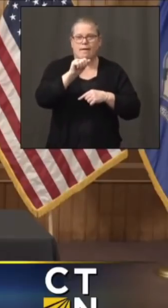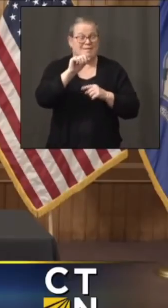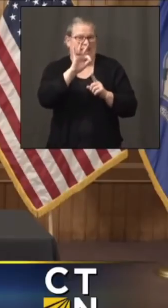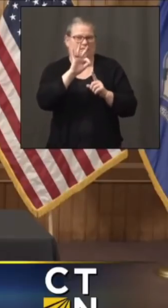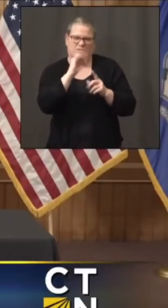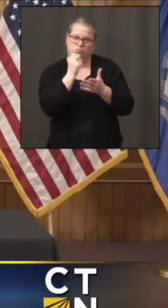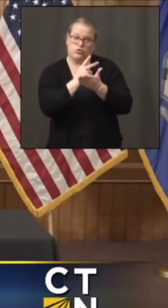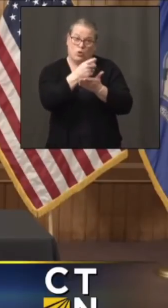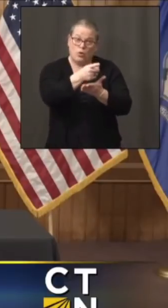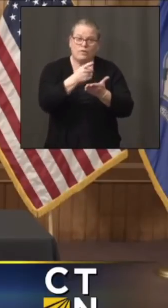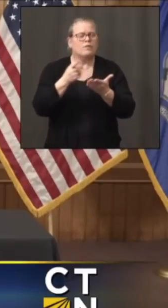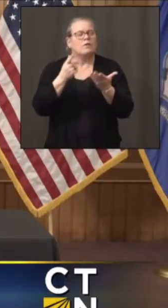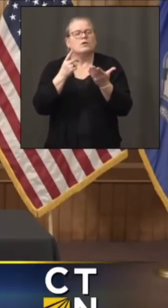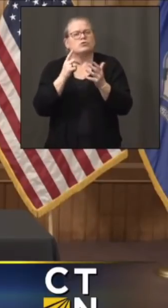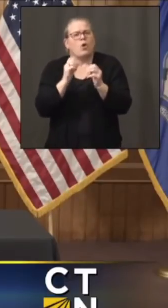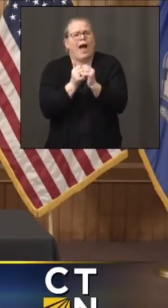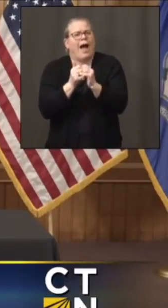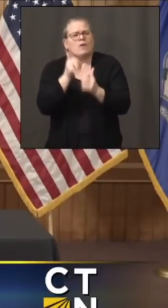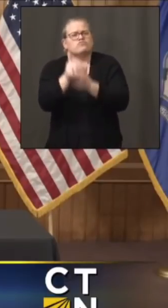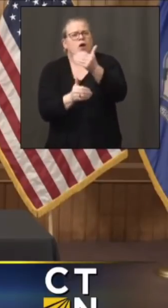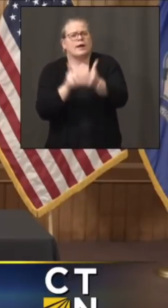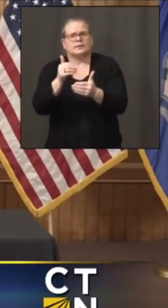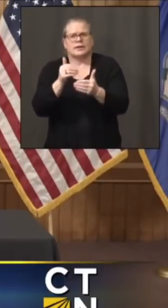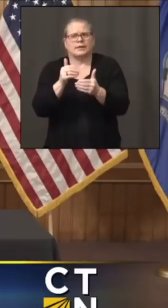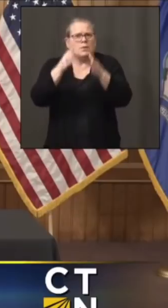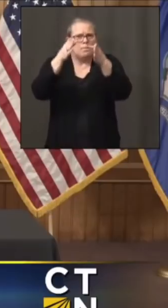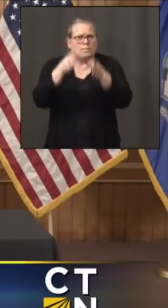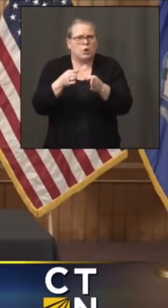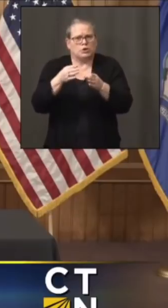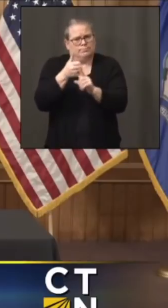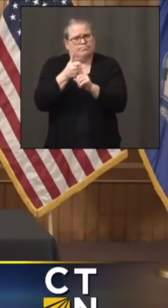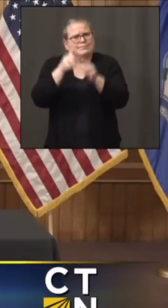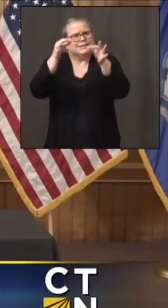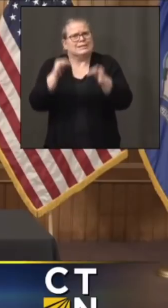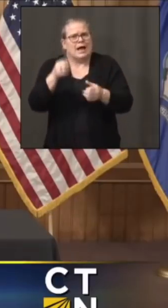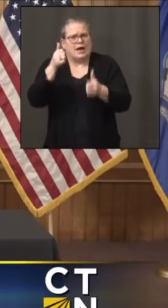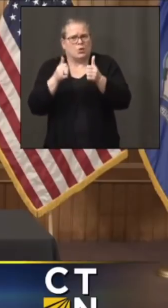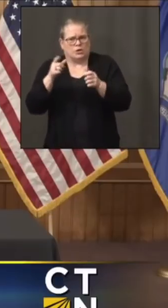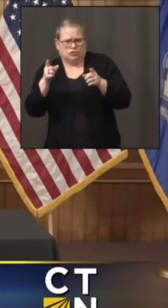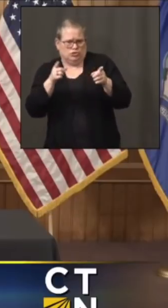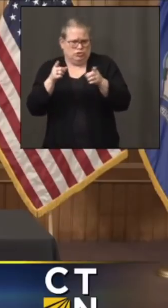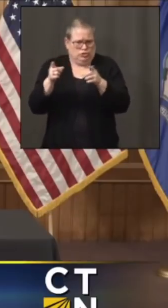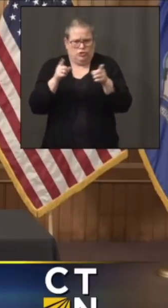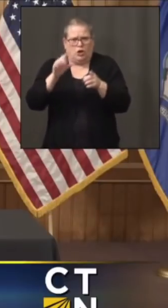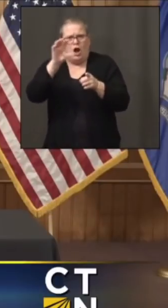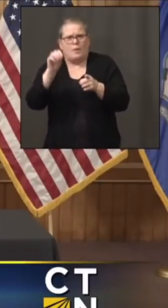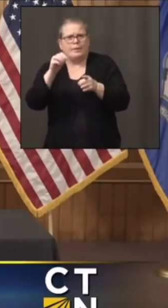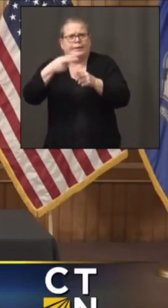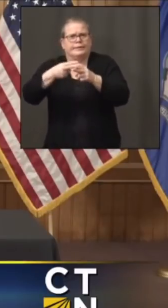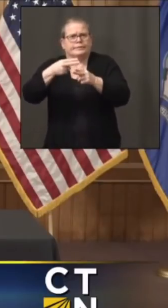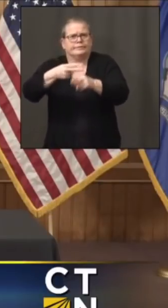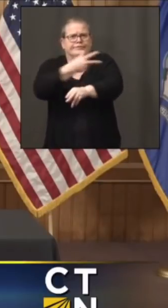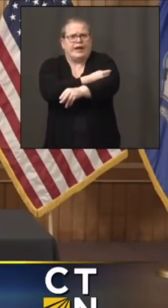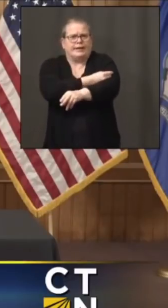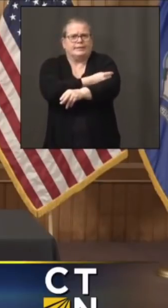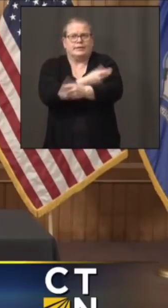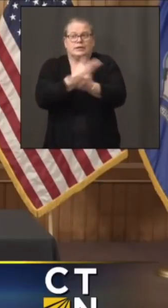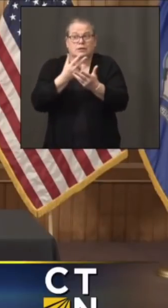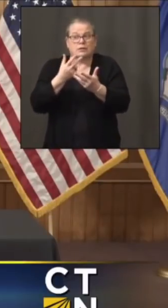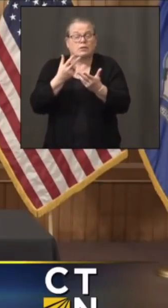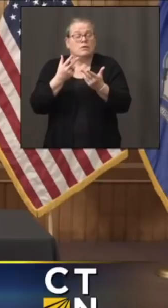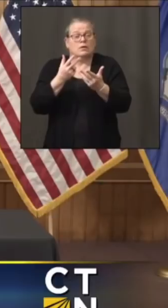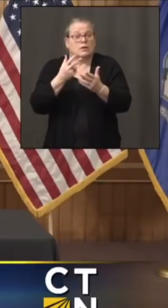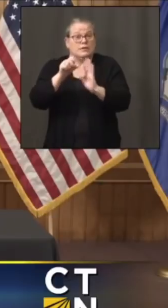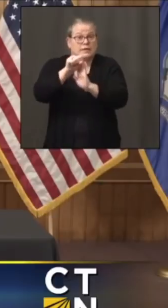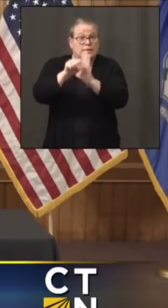process of the different levels in which you're deciding which vaccine people get, how much of that, say, comes from the state